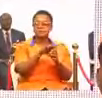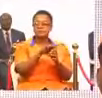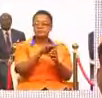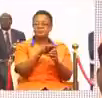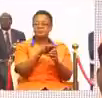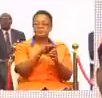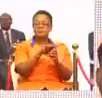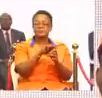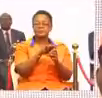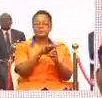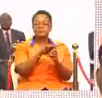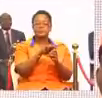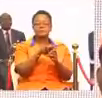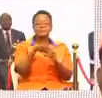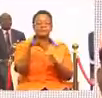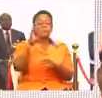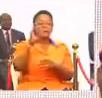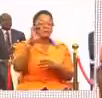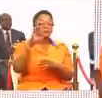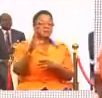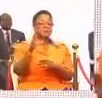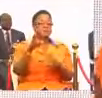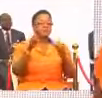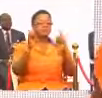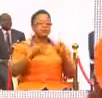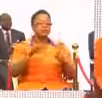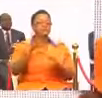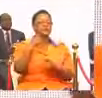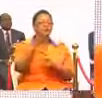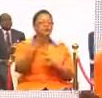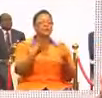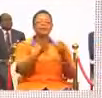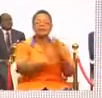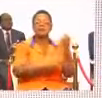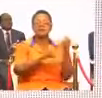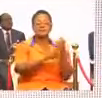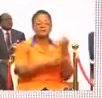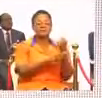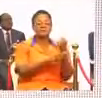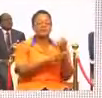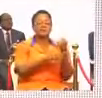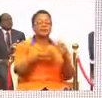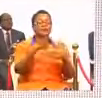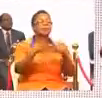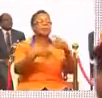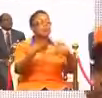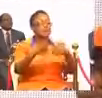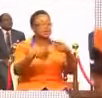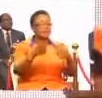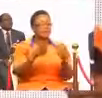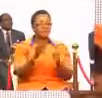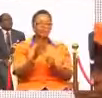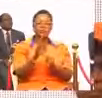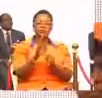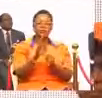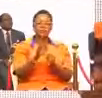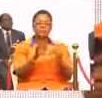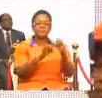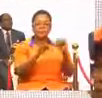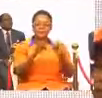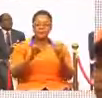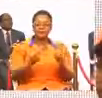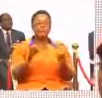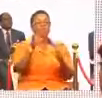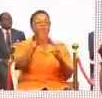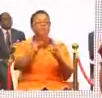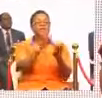Na IBC, they should tell the country the progress of the cleanup of the